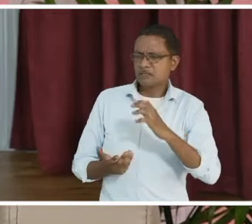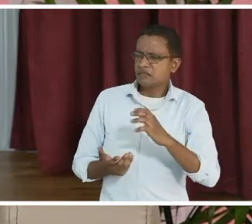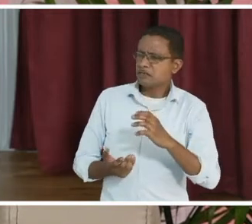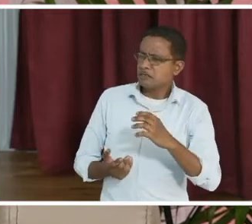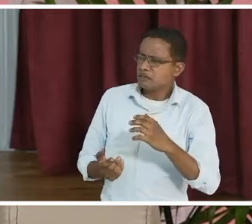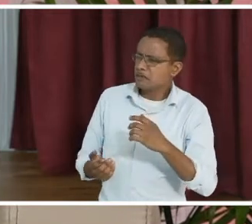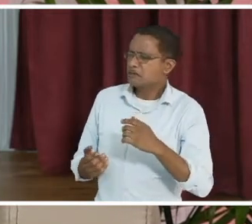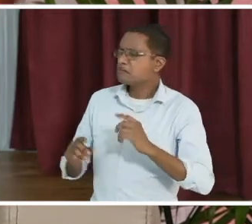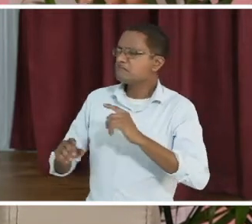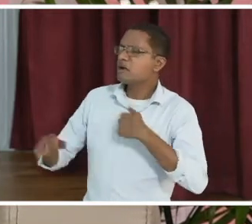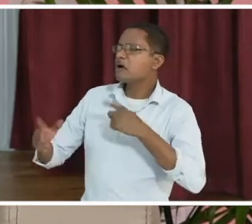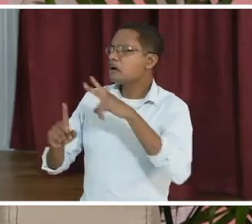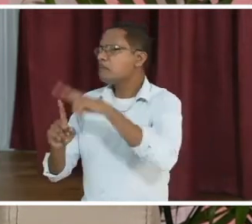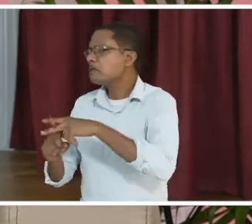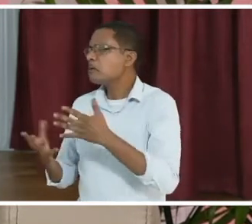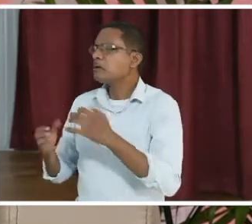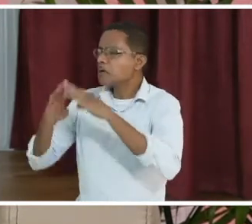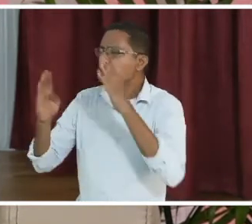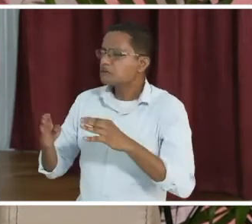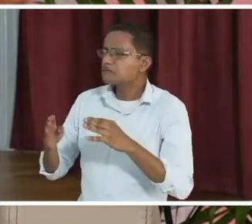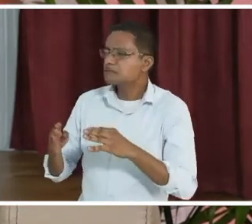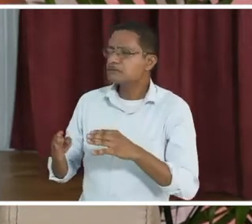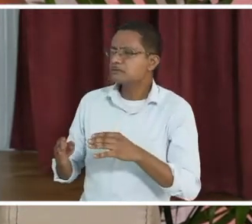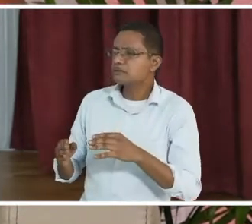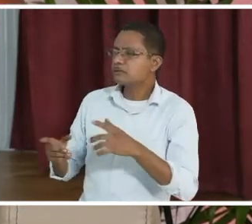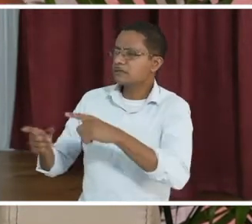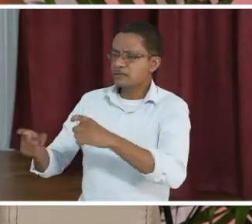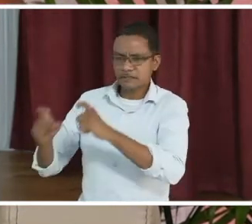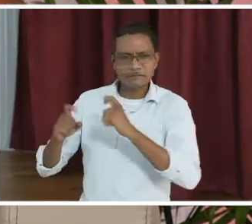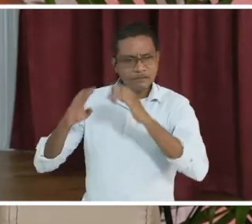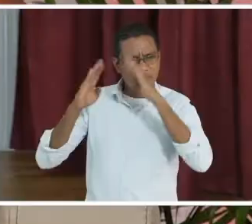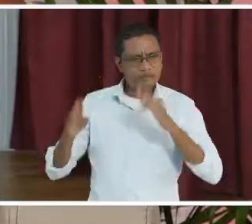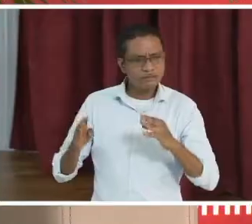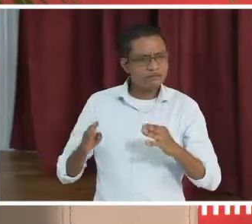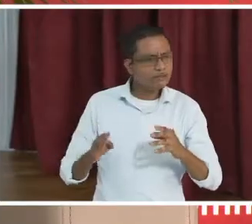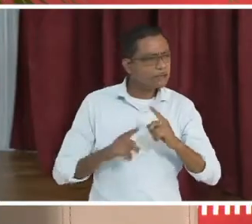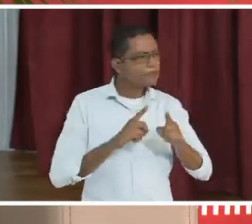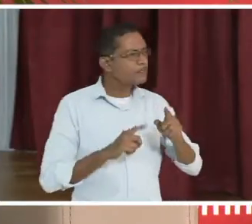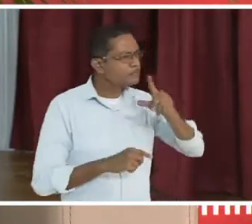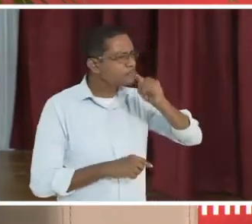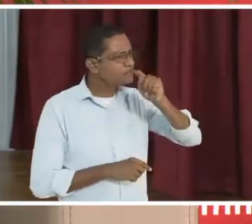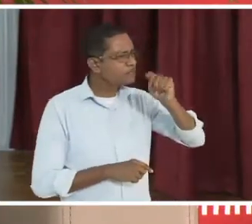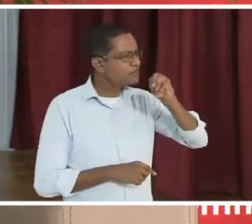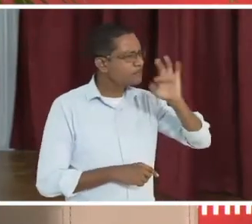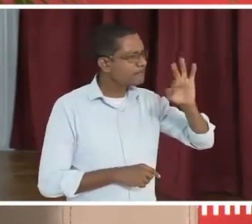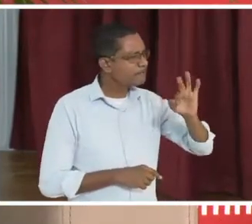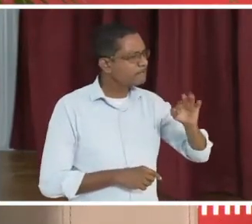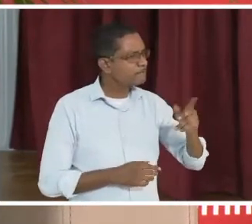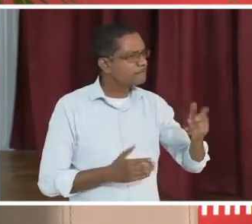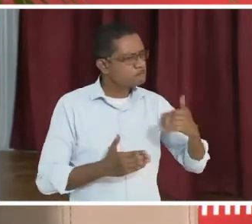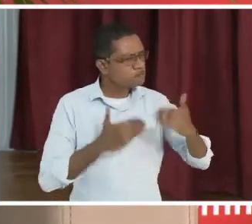note. Now, the process for Ttmf must be different. First off, we don't engage anybody that